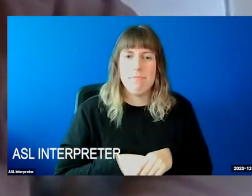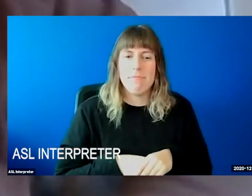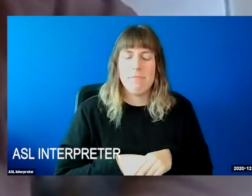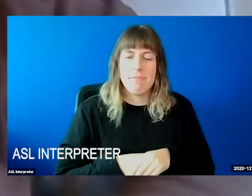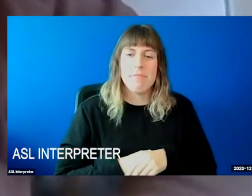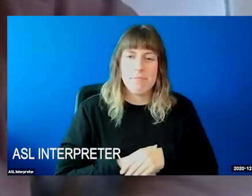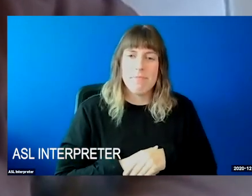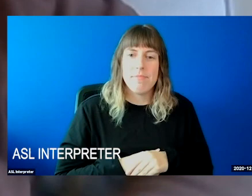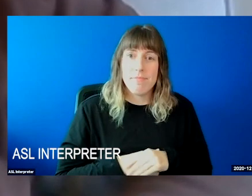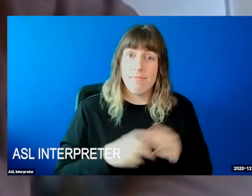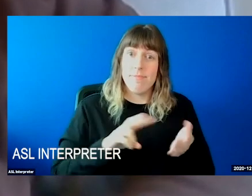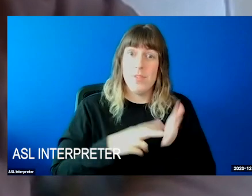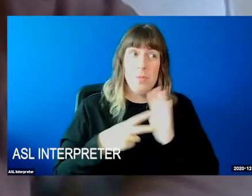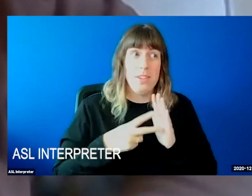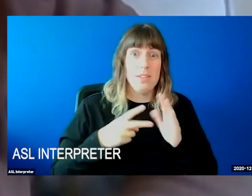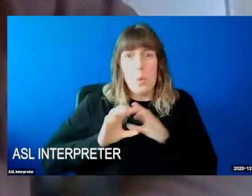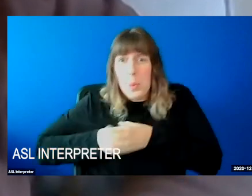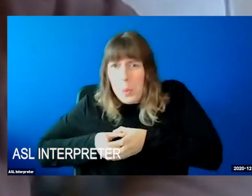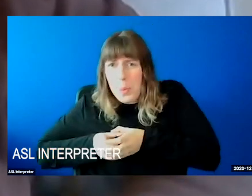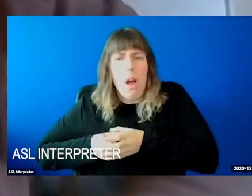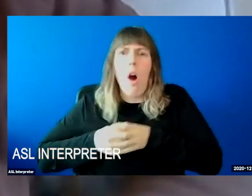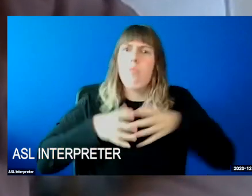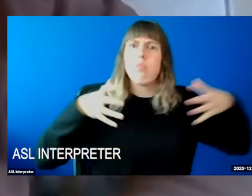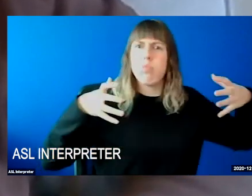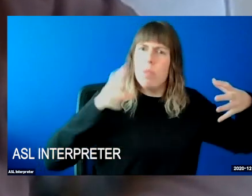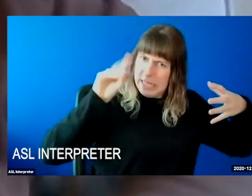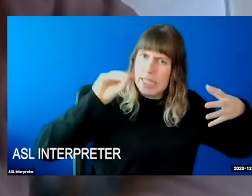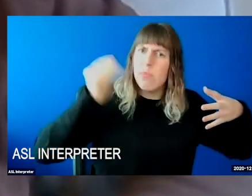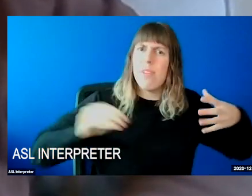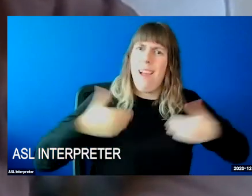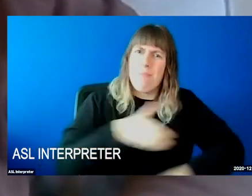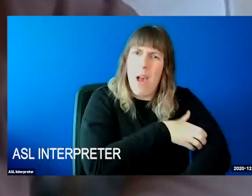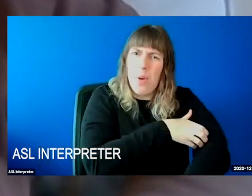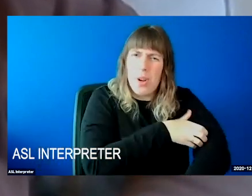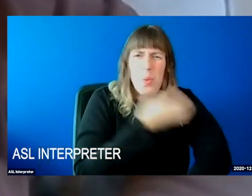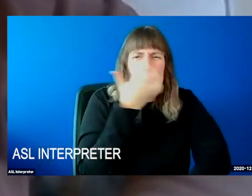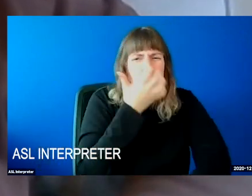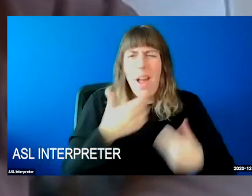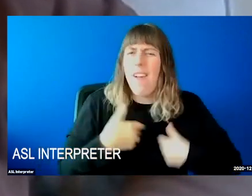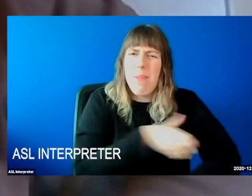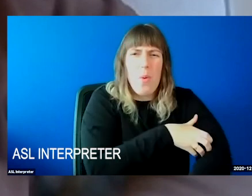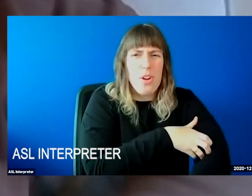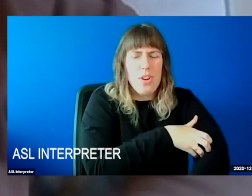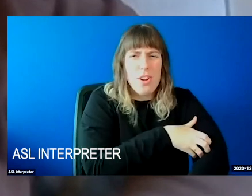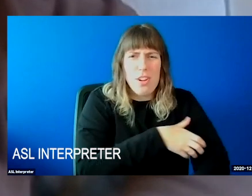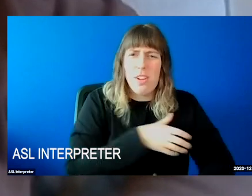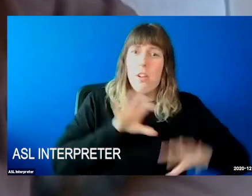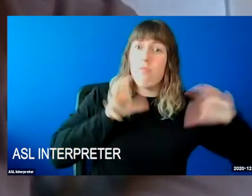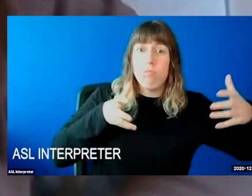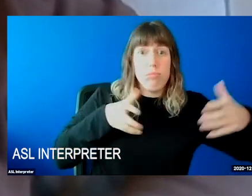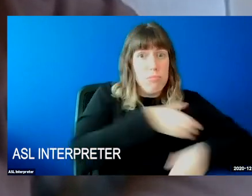ways. We have to adopt the majority syndrome. We have to feel the power